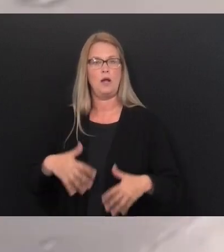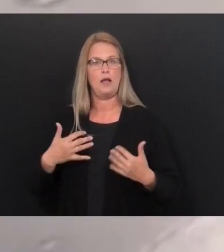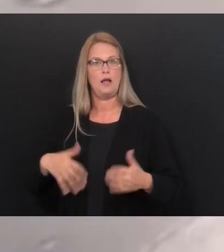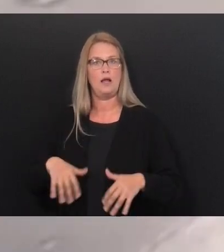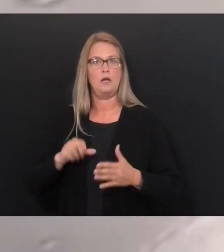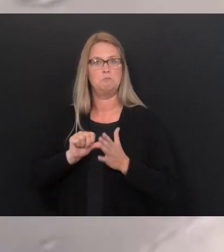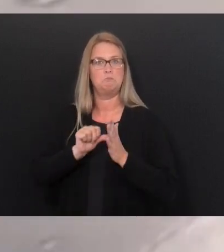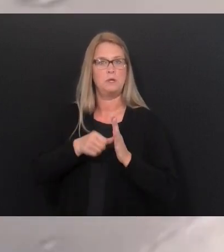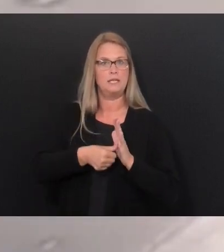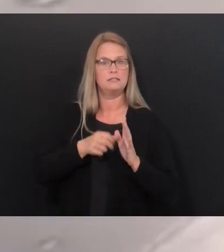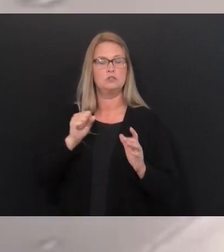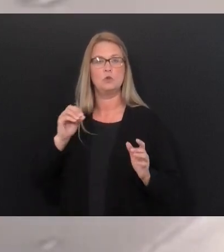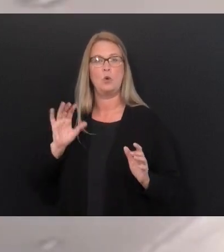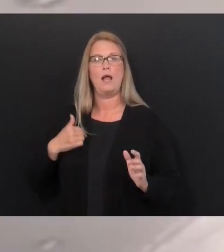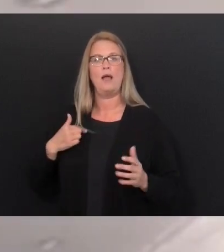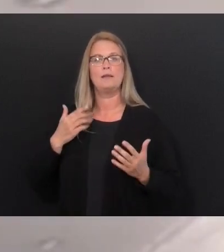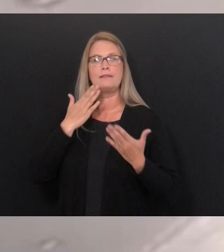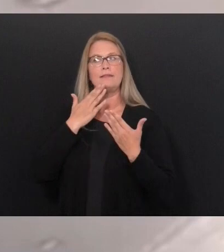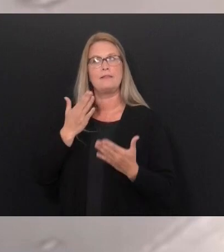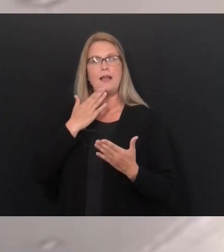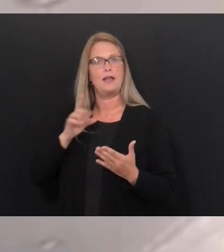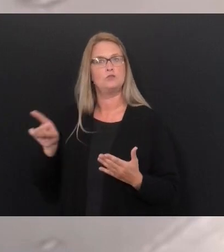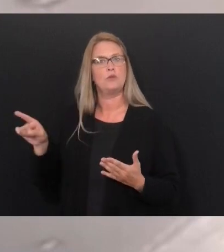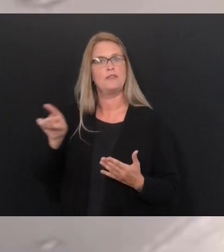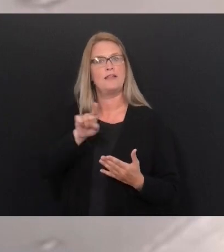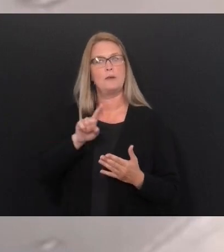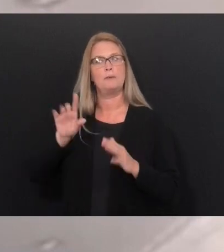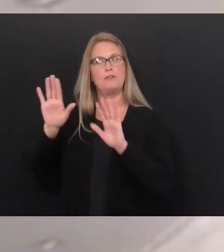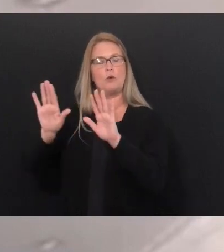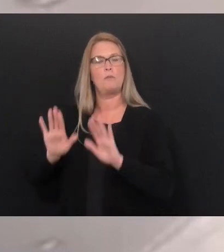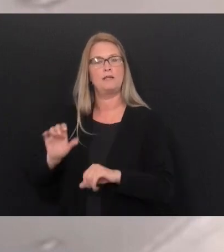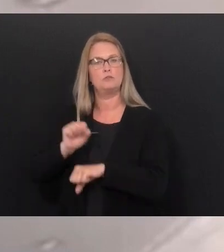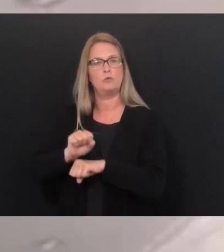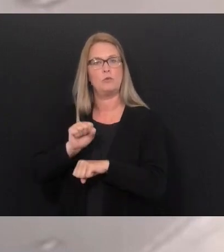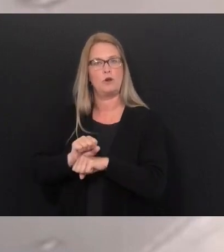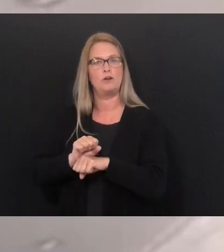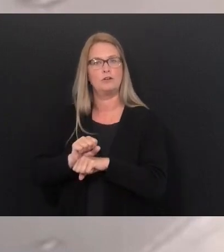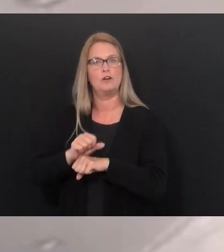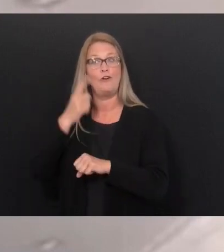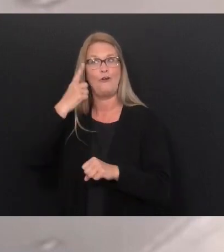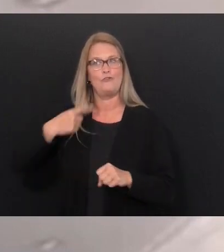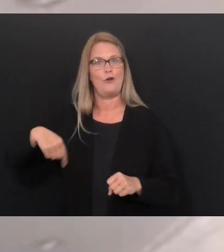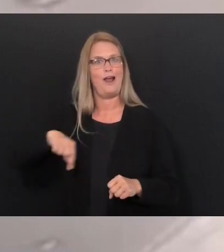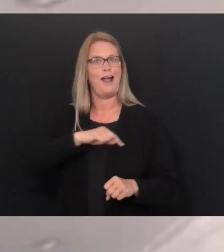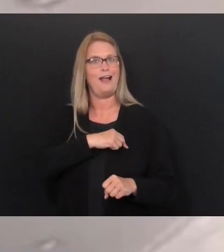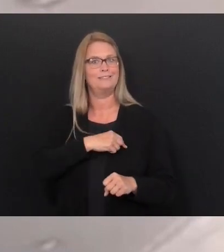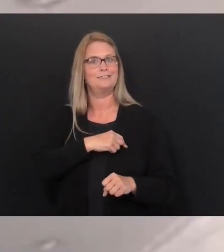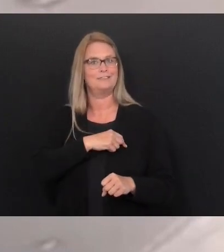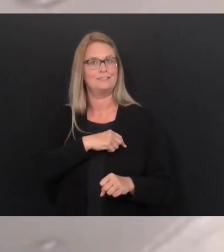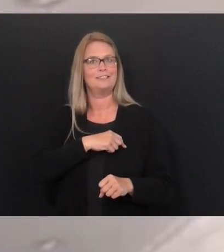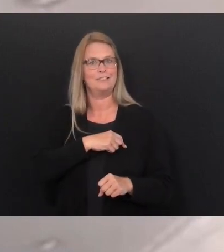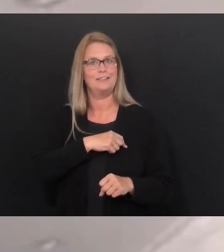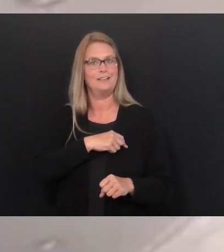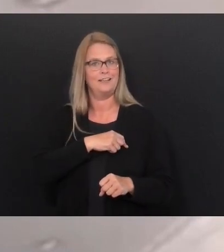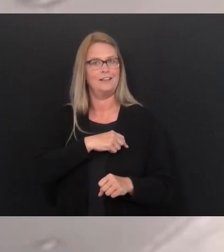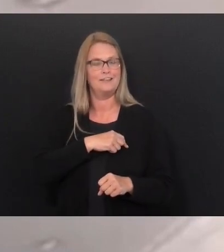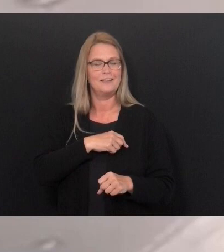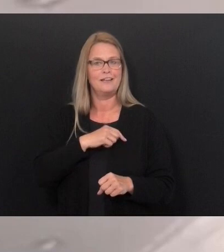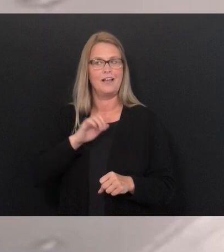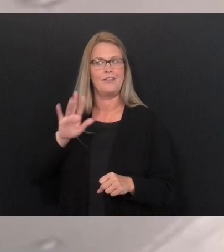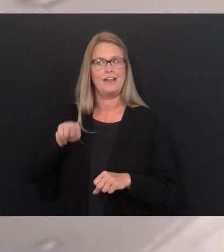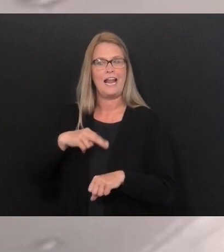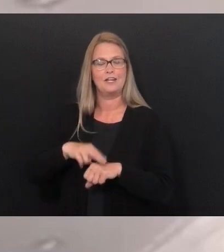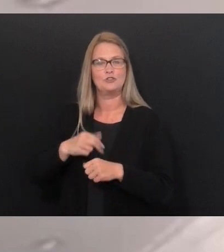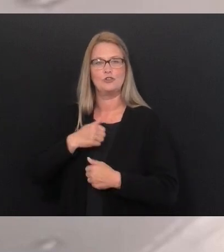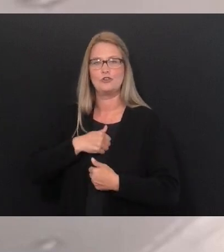thank you for all of the people doing amazing work on behalf of all of our citizens, and as the Guard does all